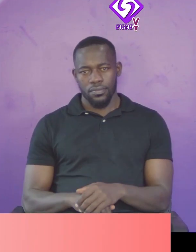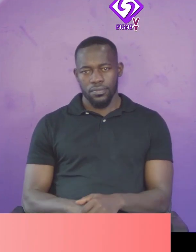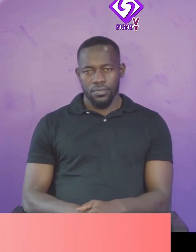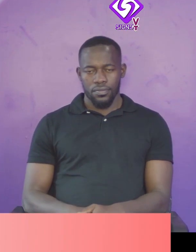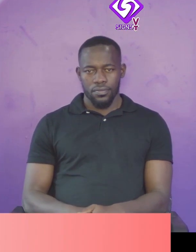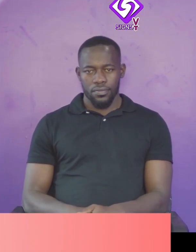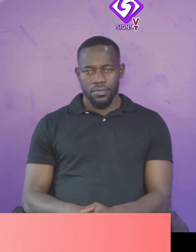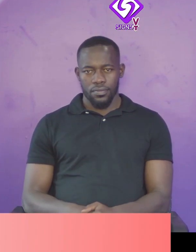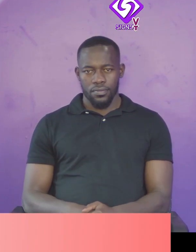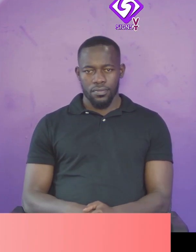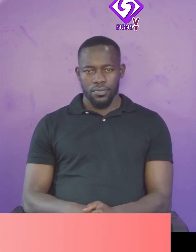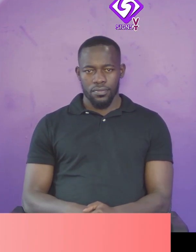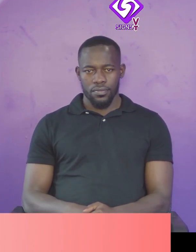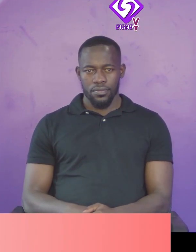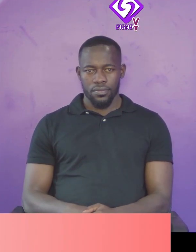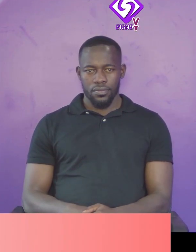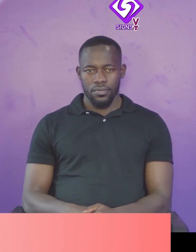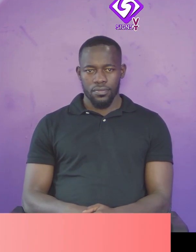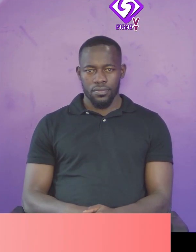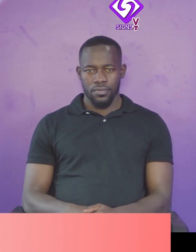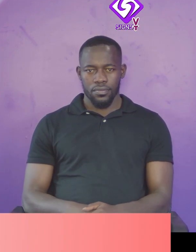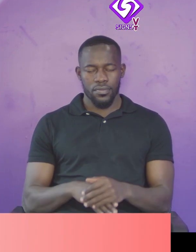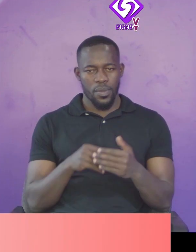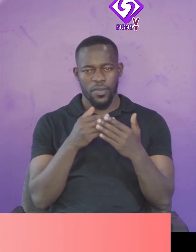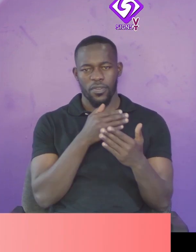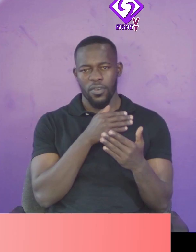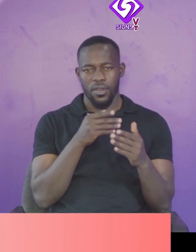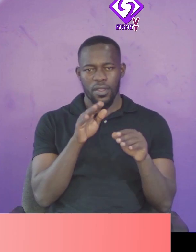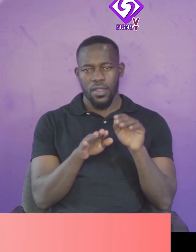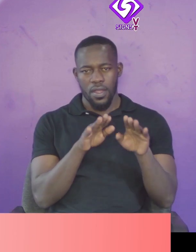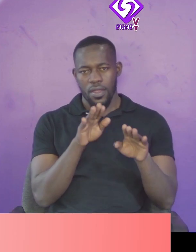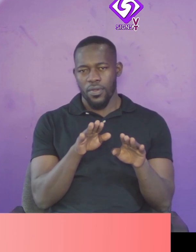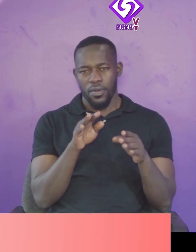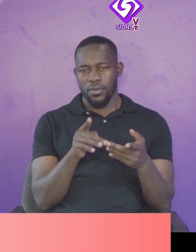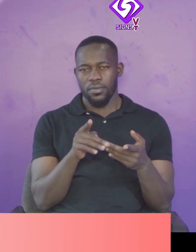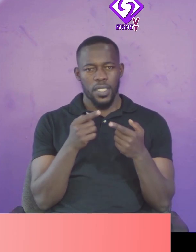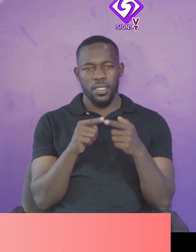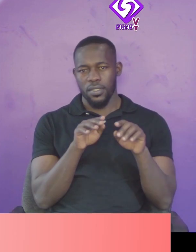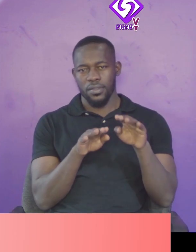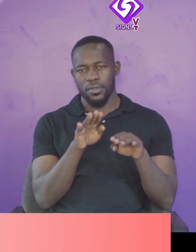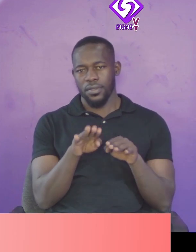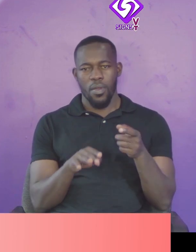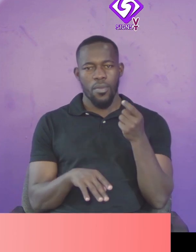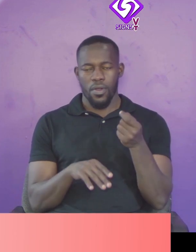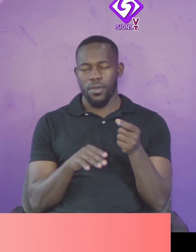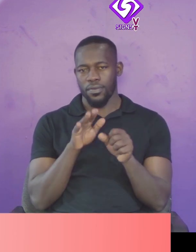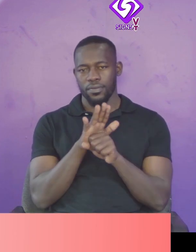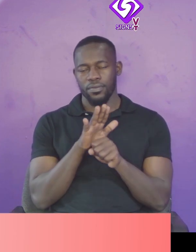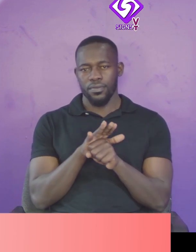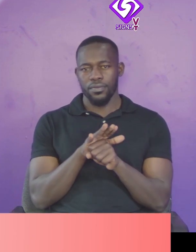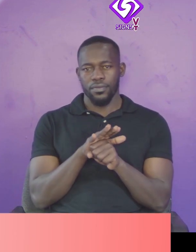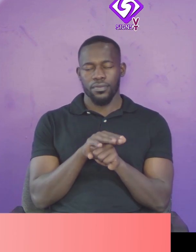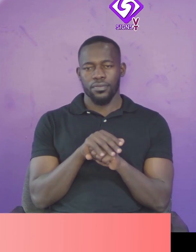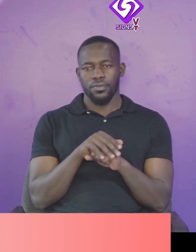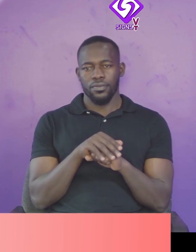at Nyayo, but Nyayo was deemed too small because of the capacity. It is because